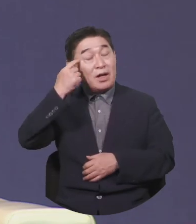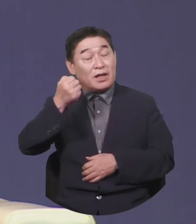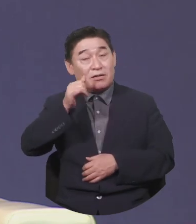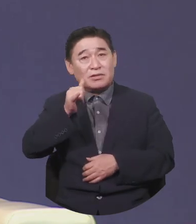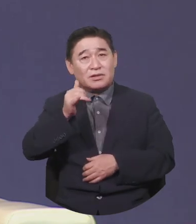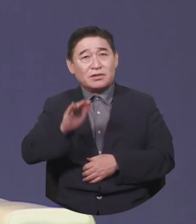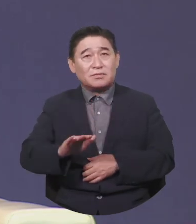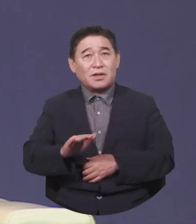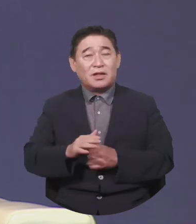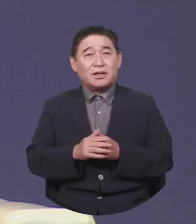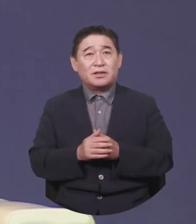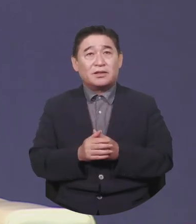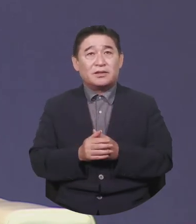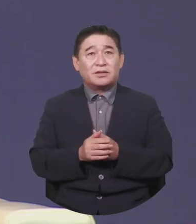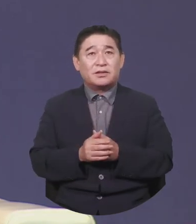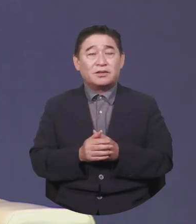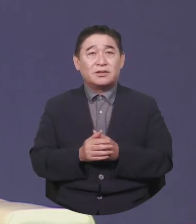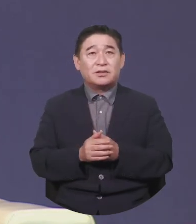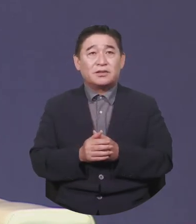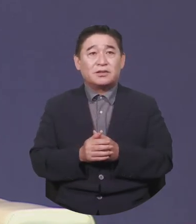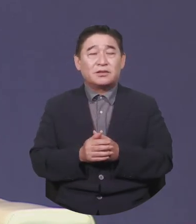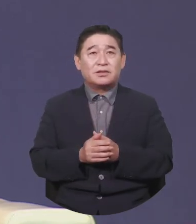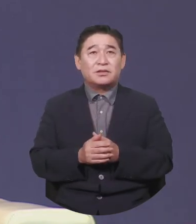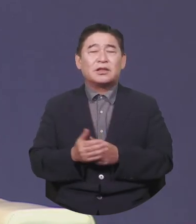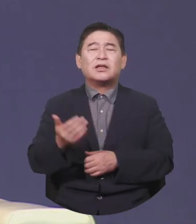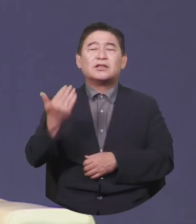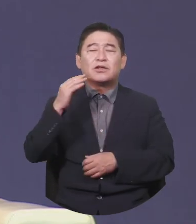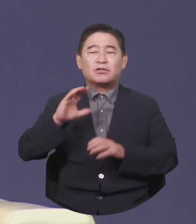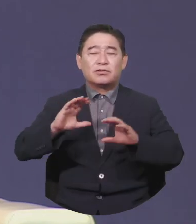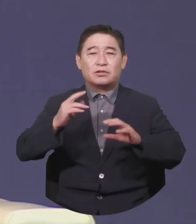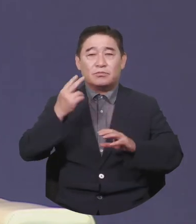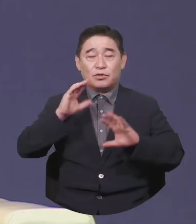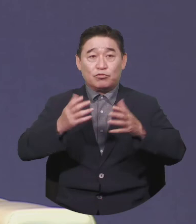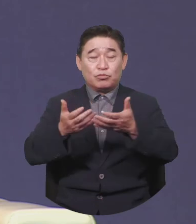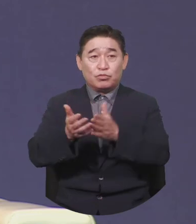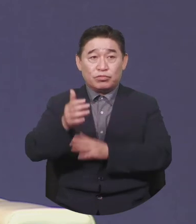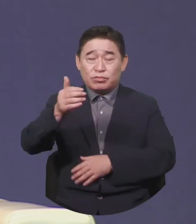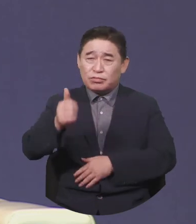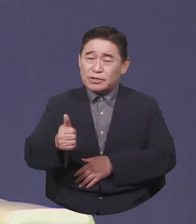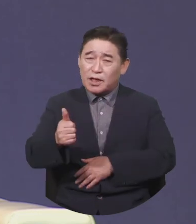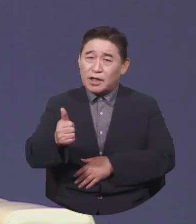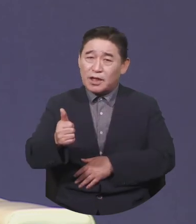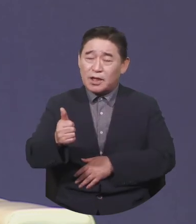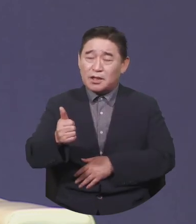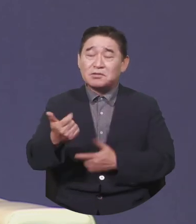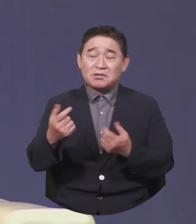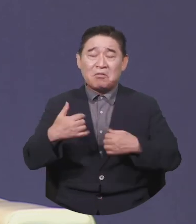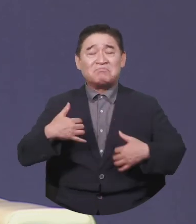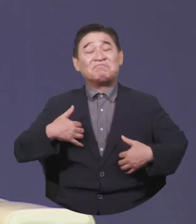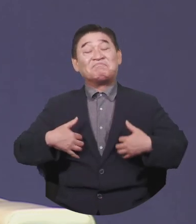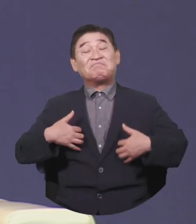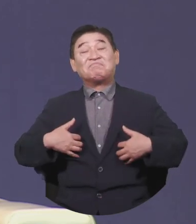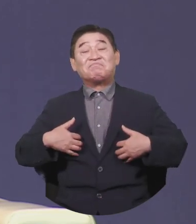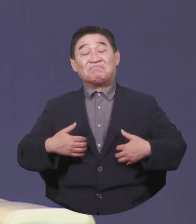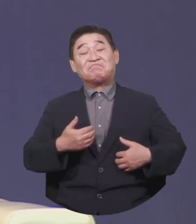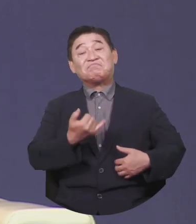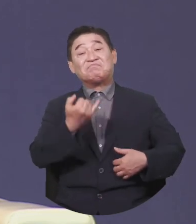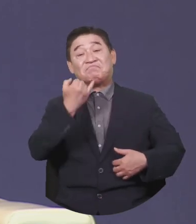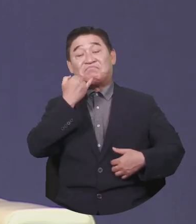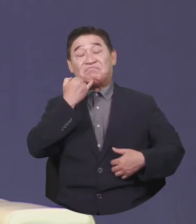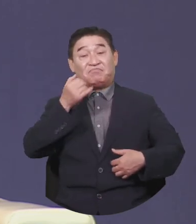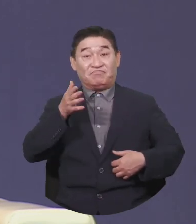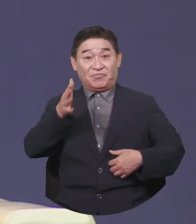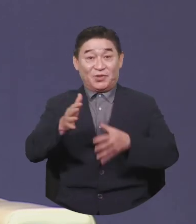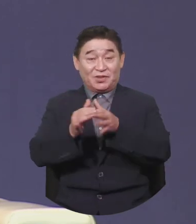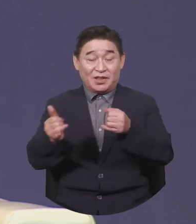much. And I think when we have crisis after crisis, we have to also make